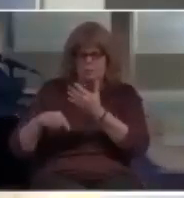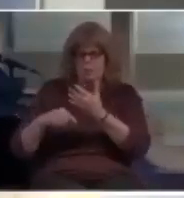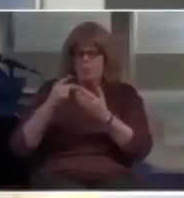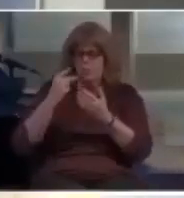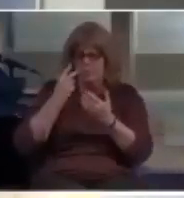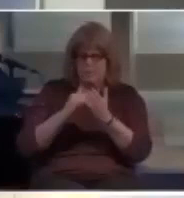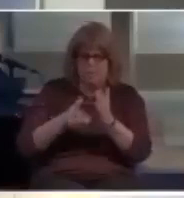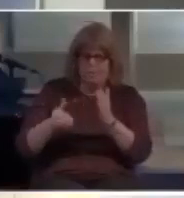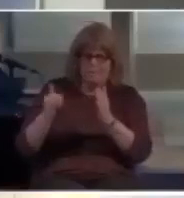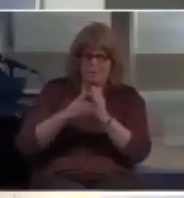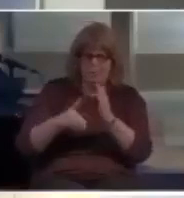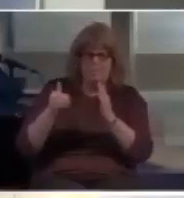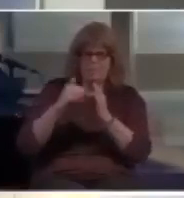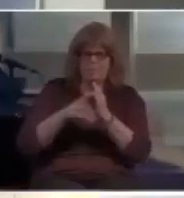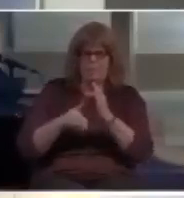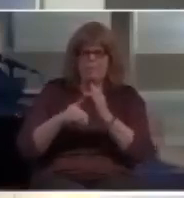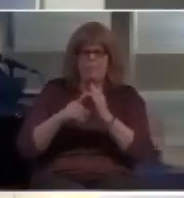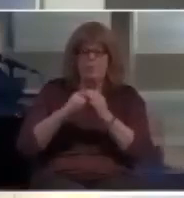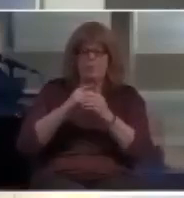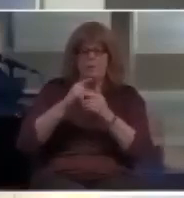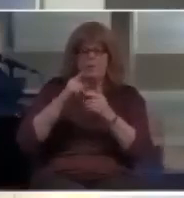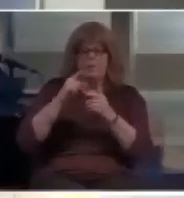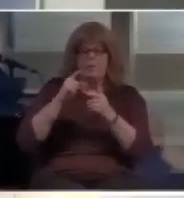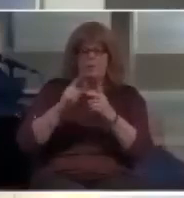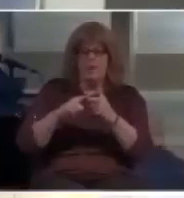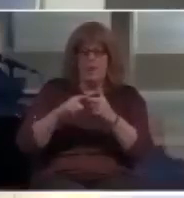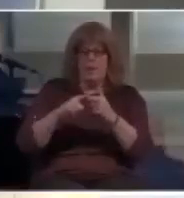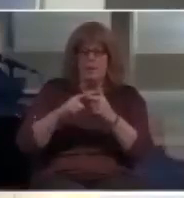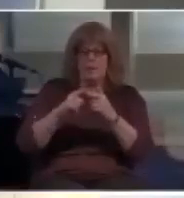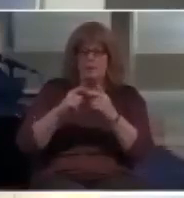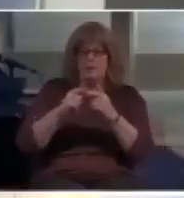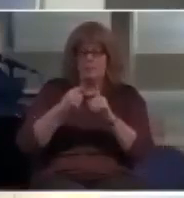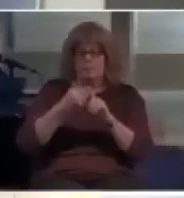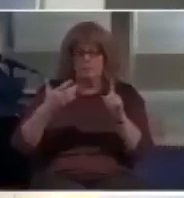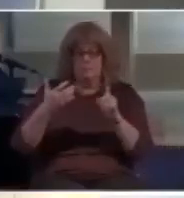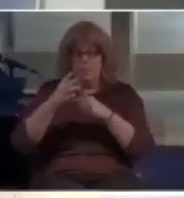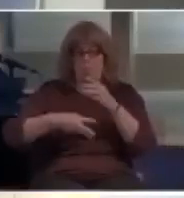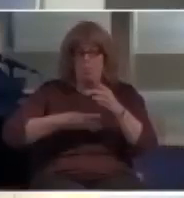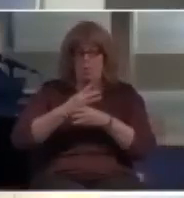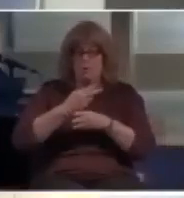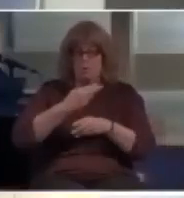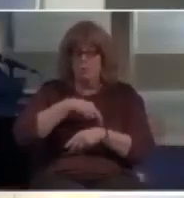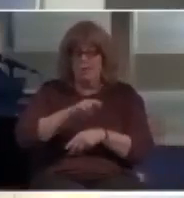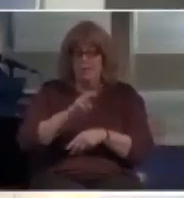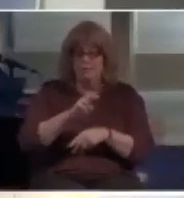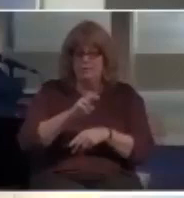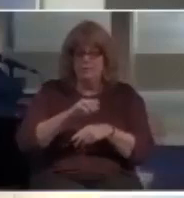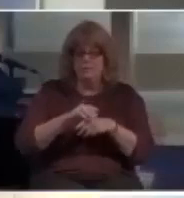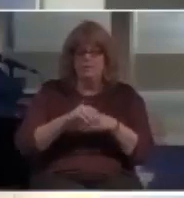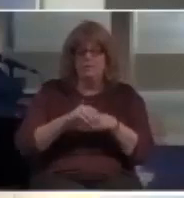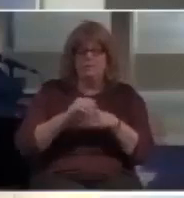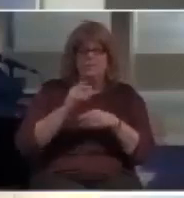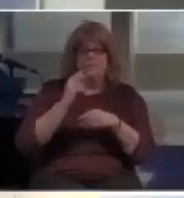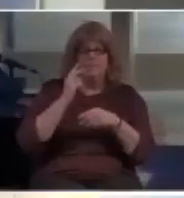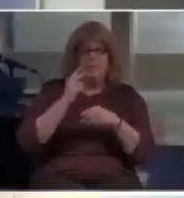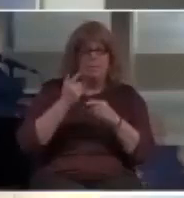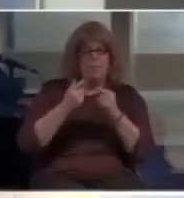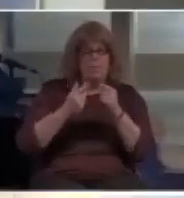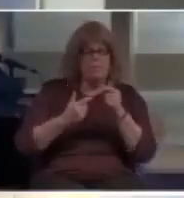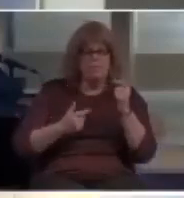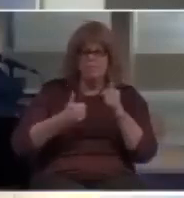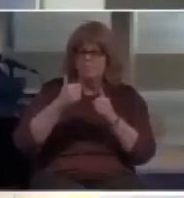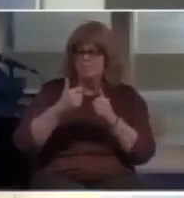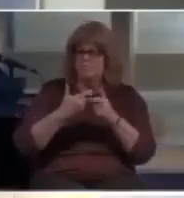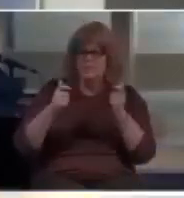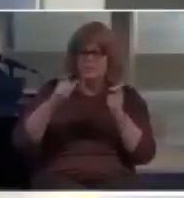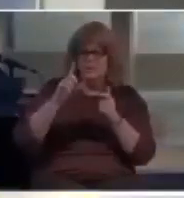that over and over and over again. And then you expand that out into the world's religions. And you want to see one of the greatest